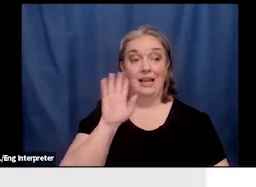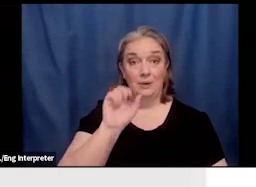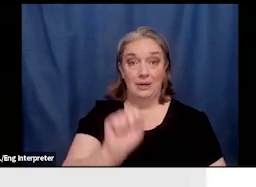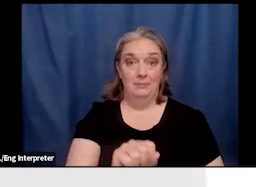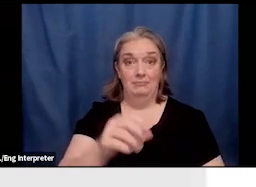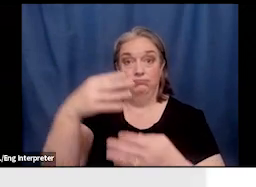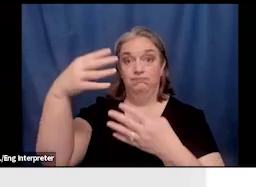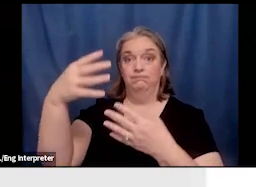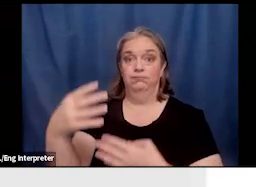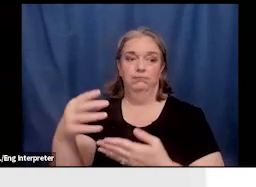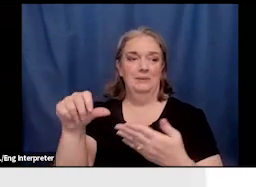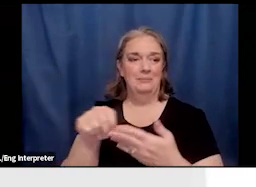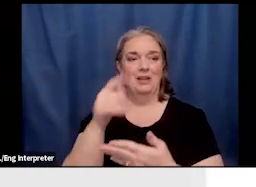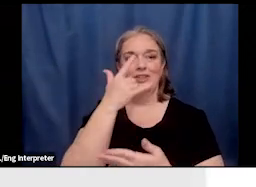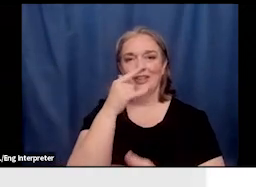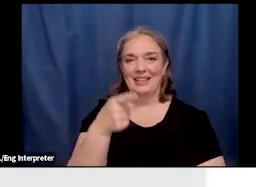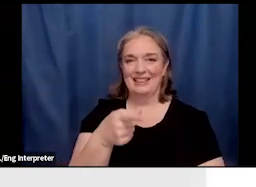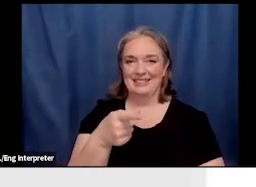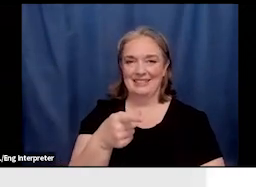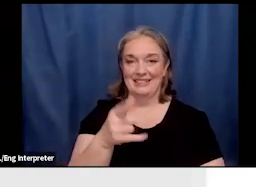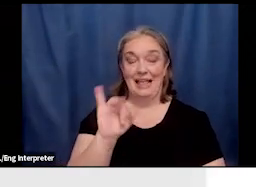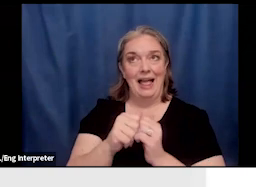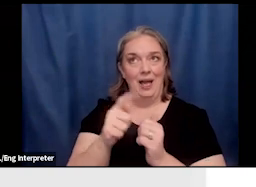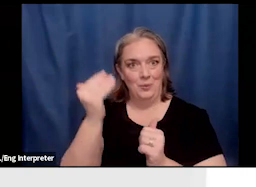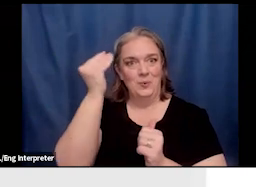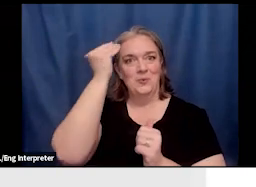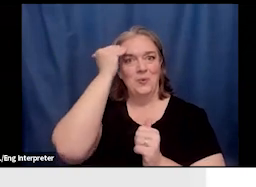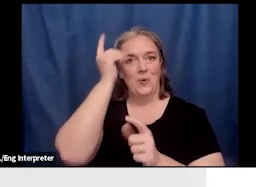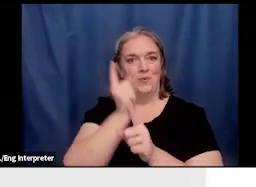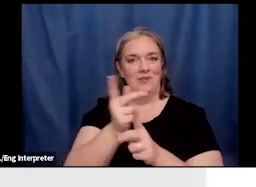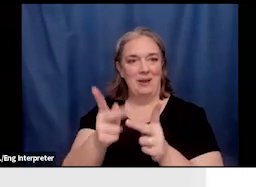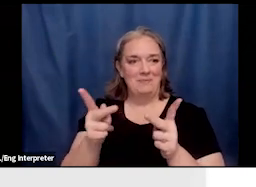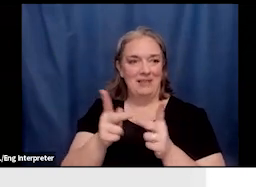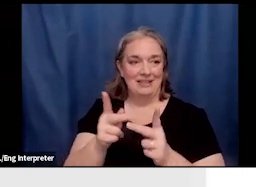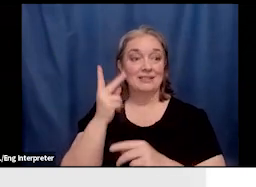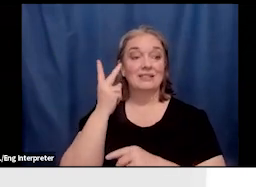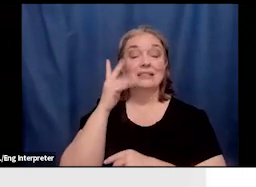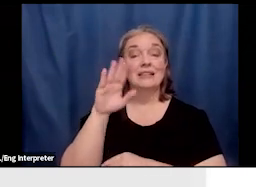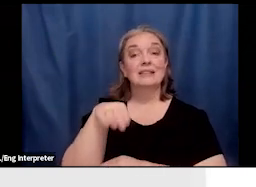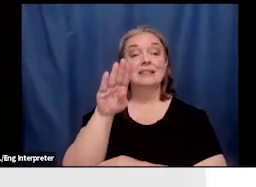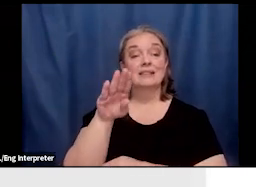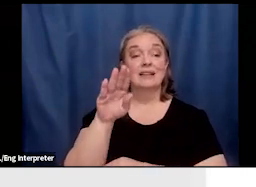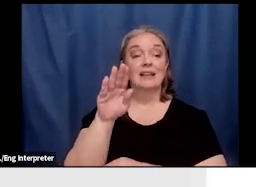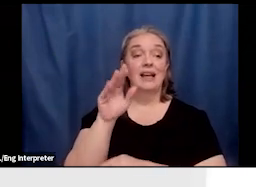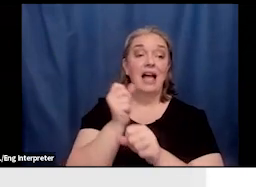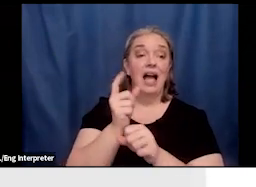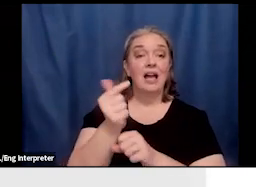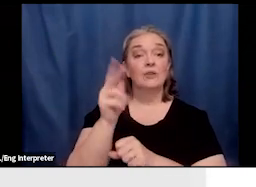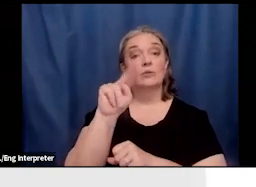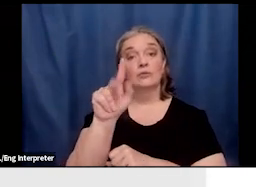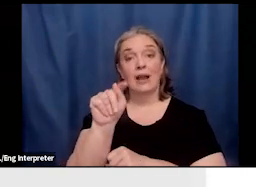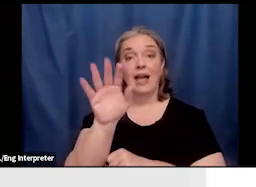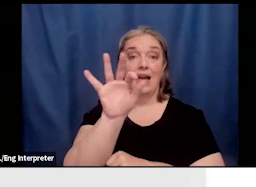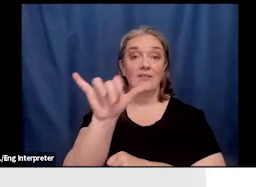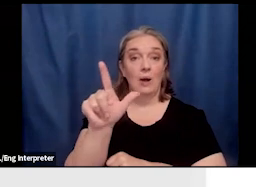that looks like this. So this is how you know you're in the right place. You should see Arts Industry at the top, annual grant, FY27. And same thing